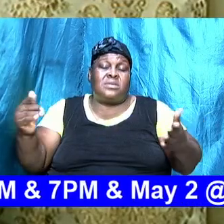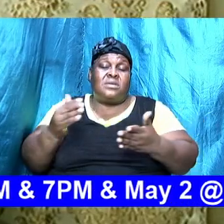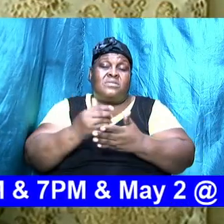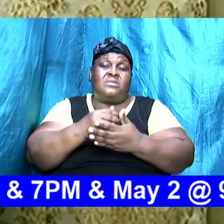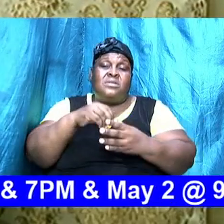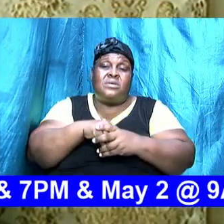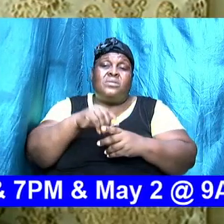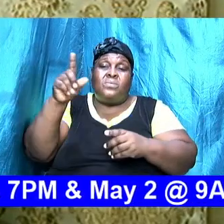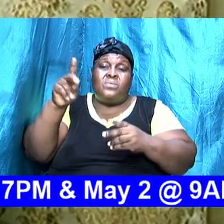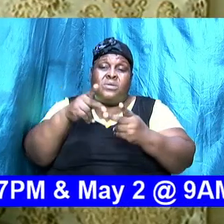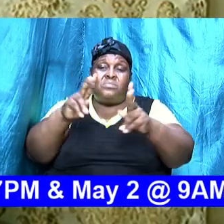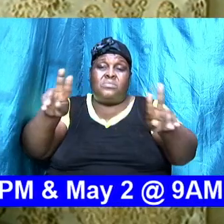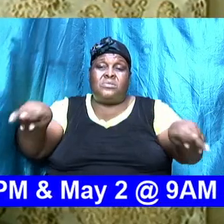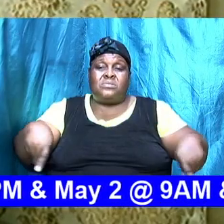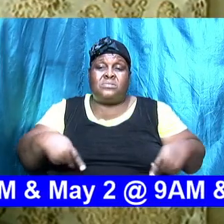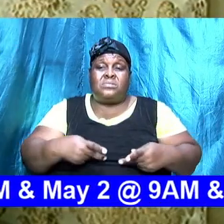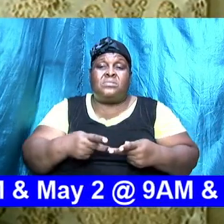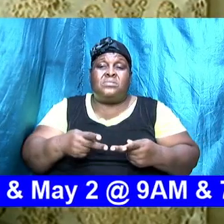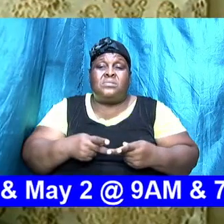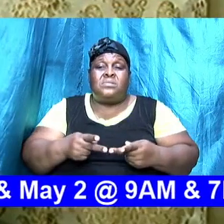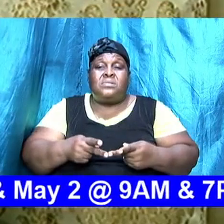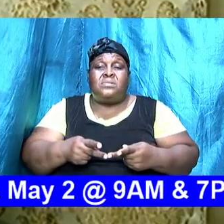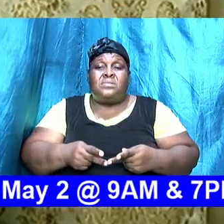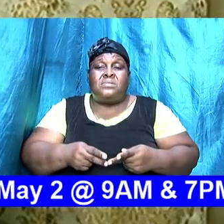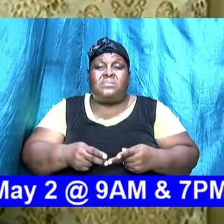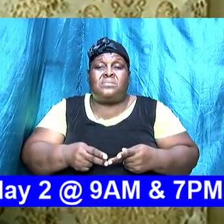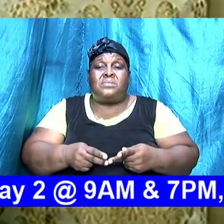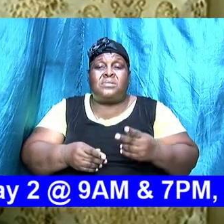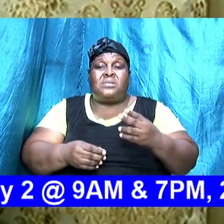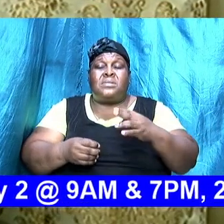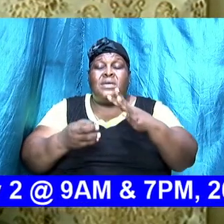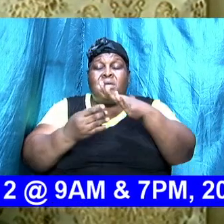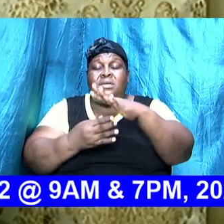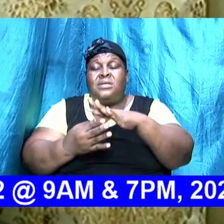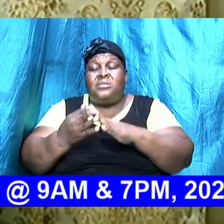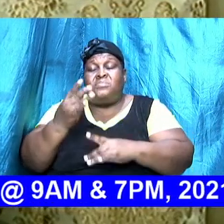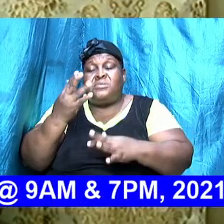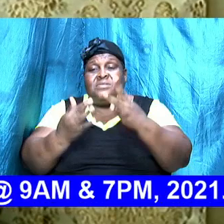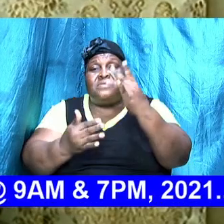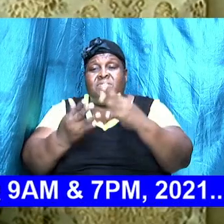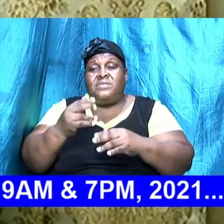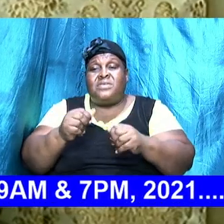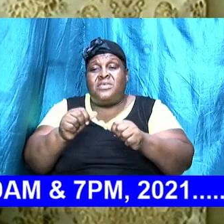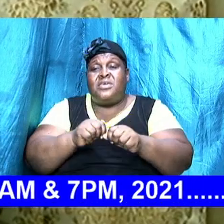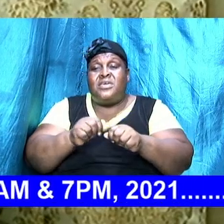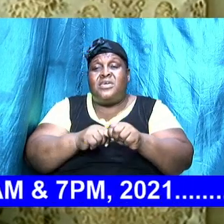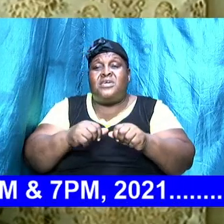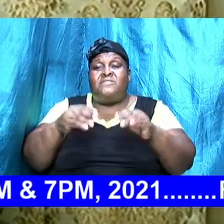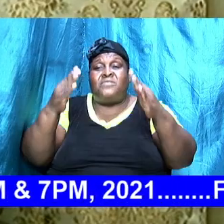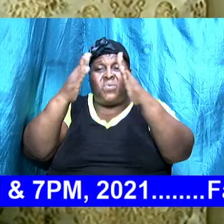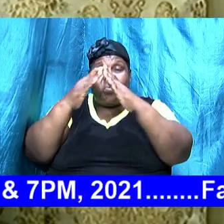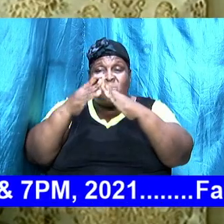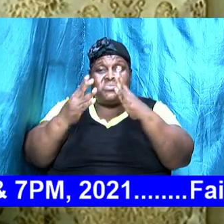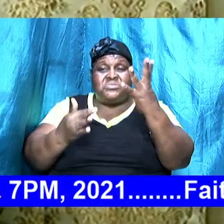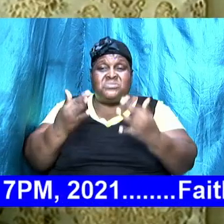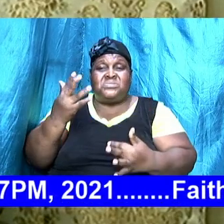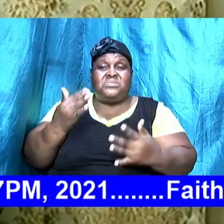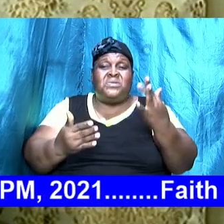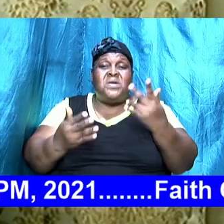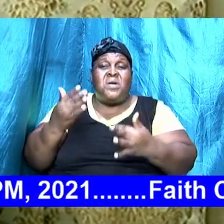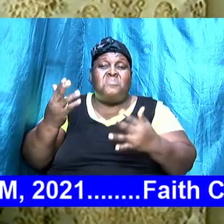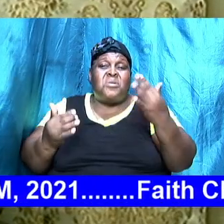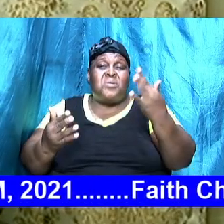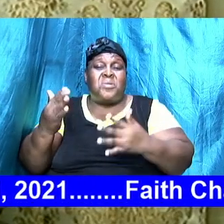are going to be lighting the place afire. And so every house is going to catch a fire. Every gathering place is going to